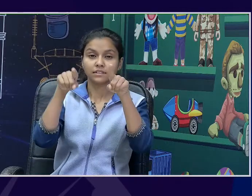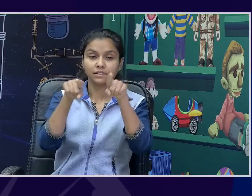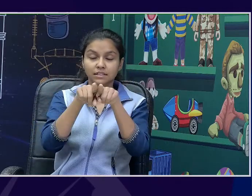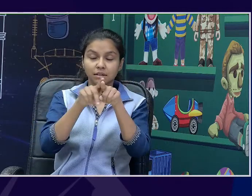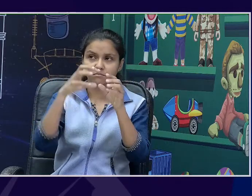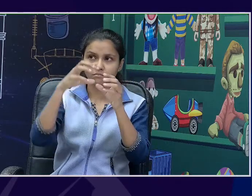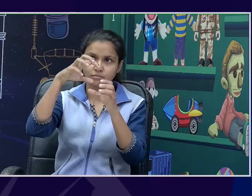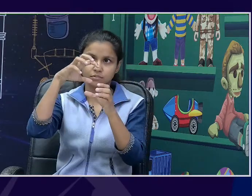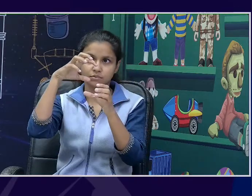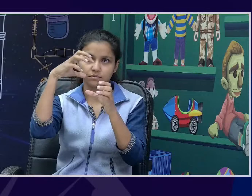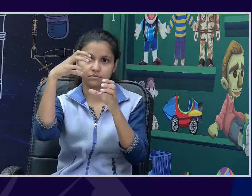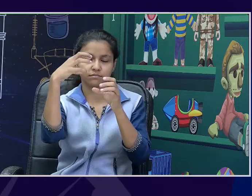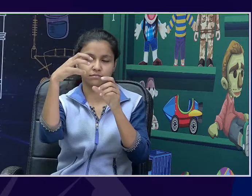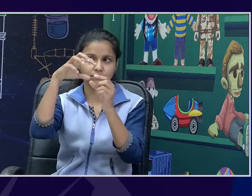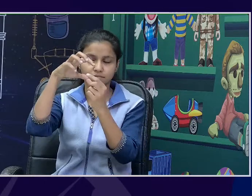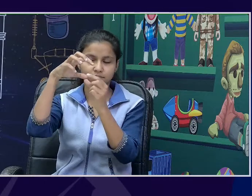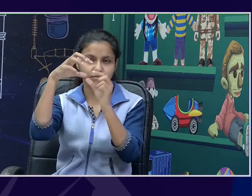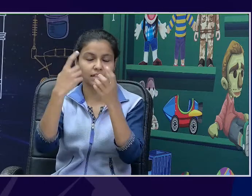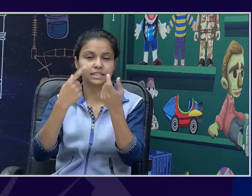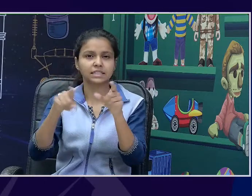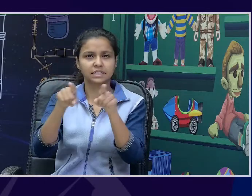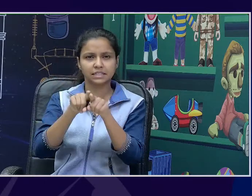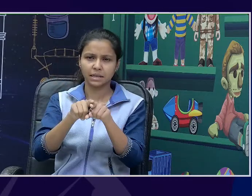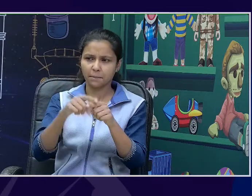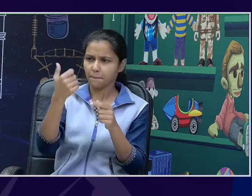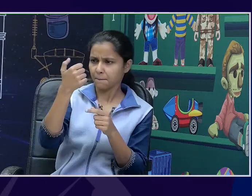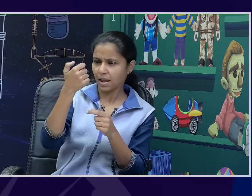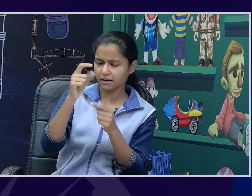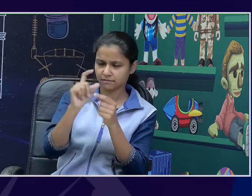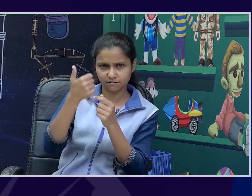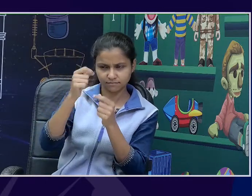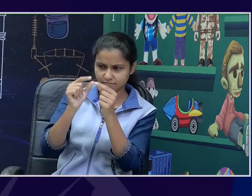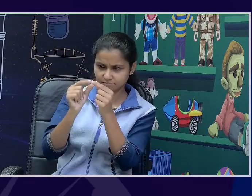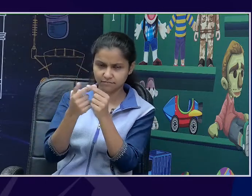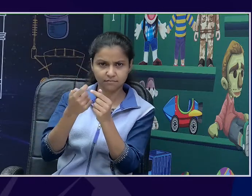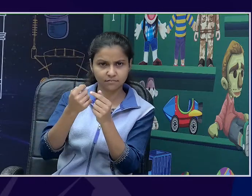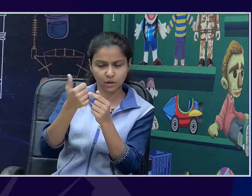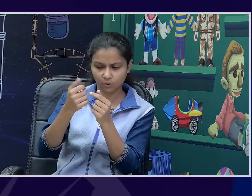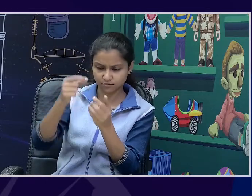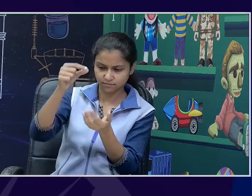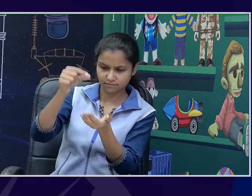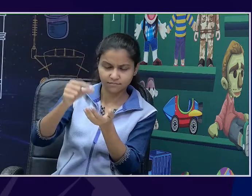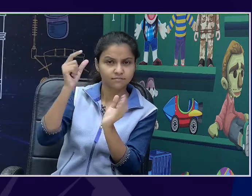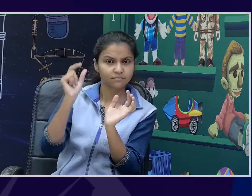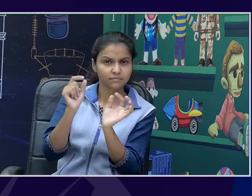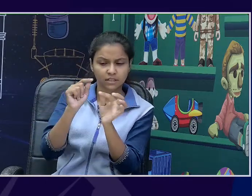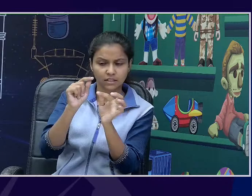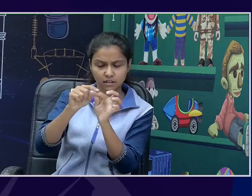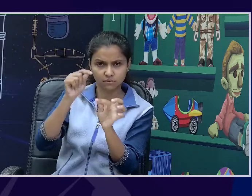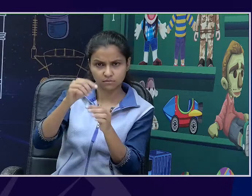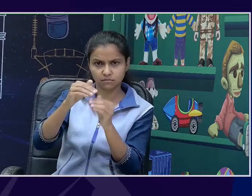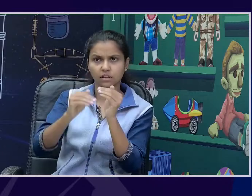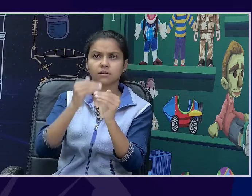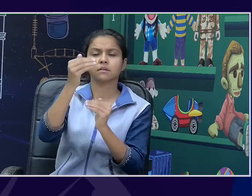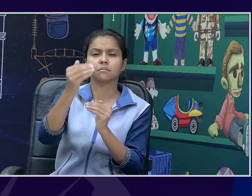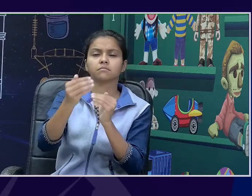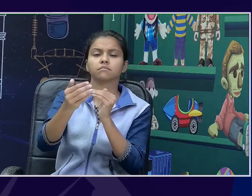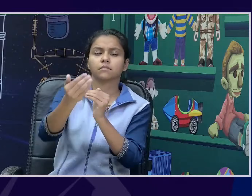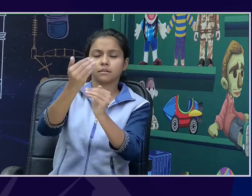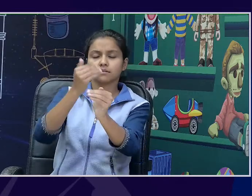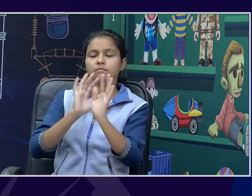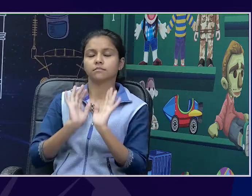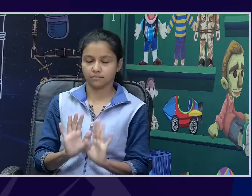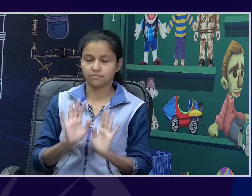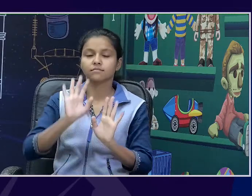which comes up. That is, we can take a cap of a pen. It will touch down, or we can take a cork. It will touch down and come up.